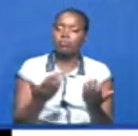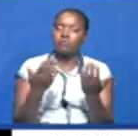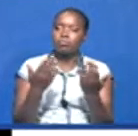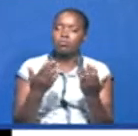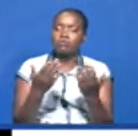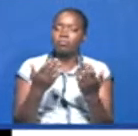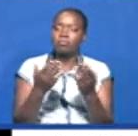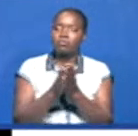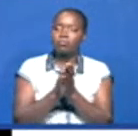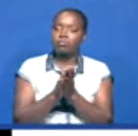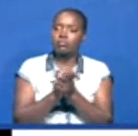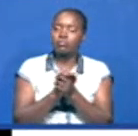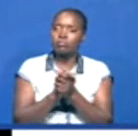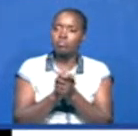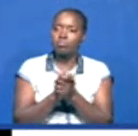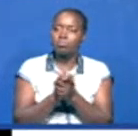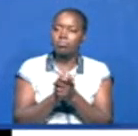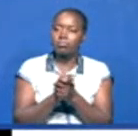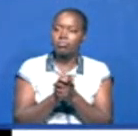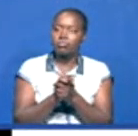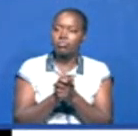rights.